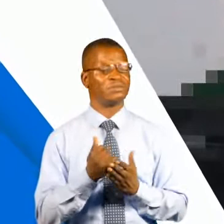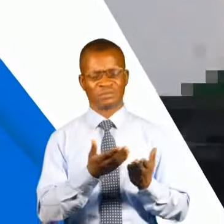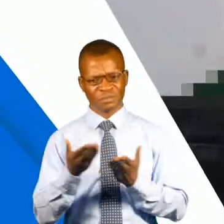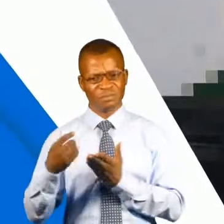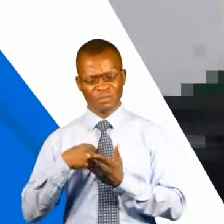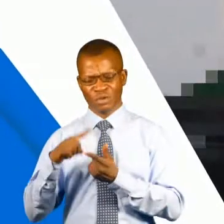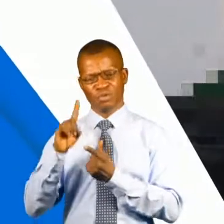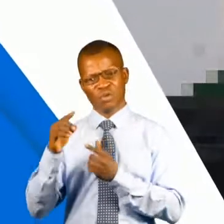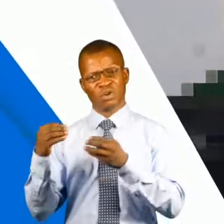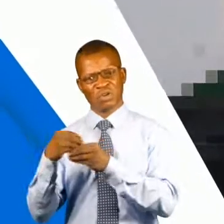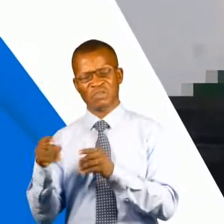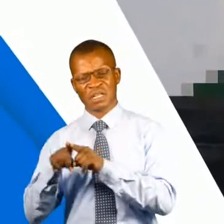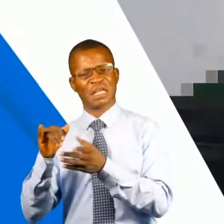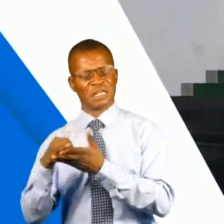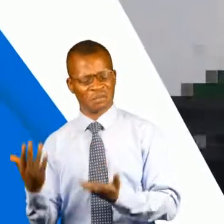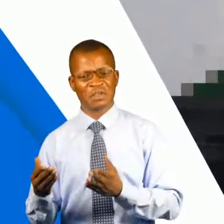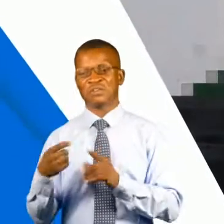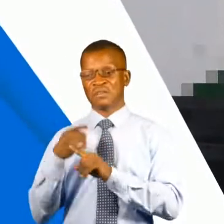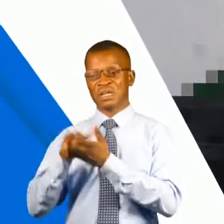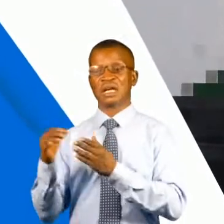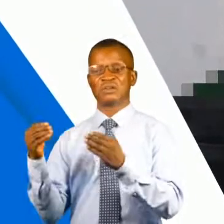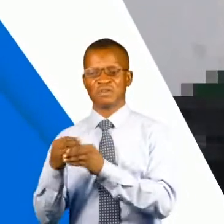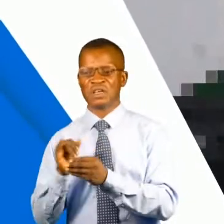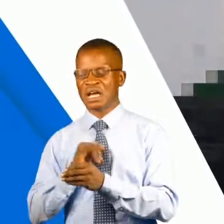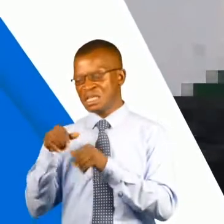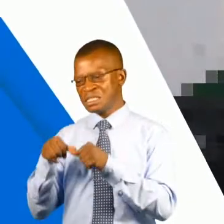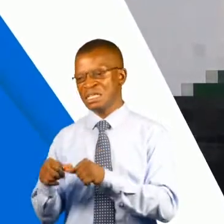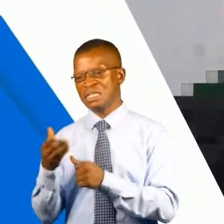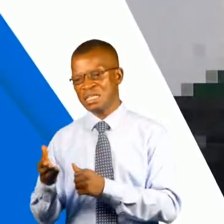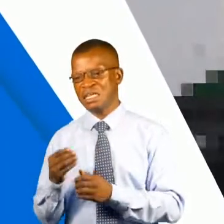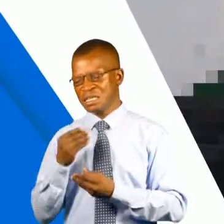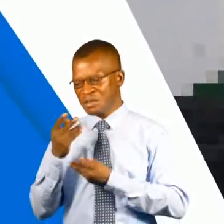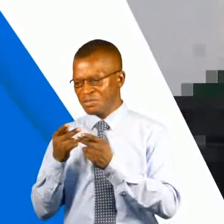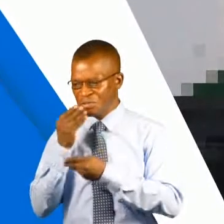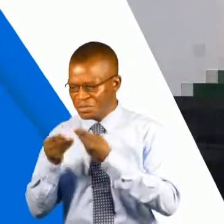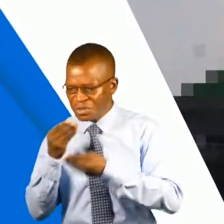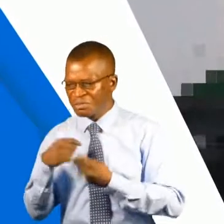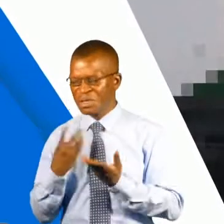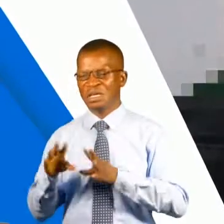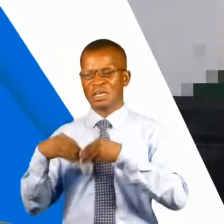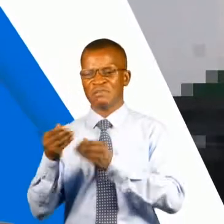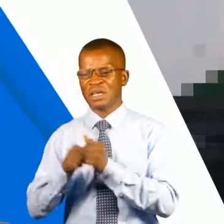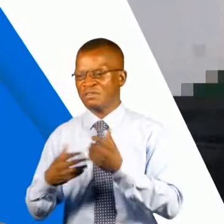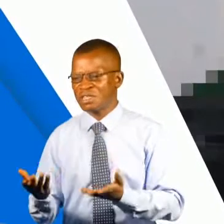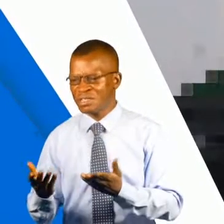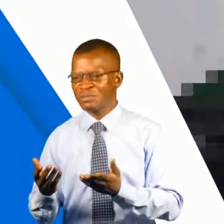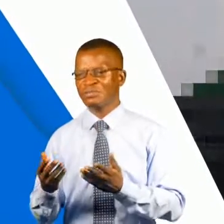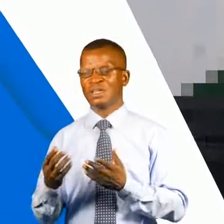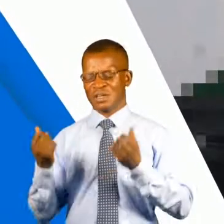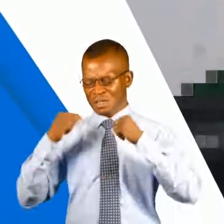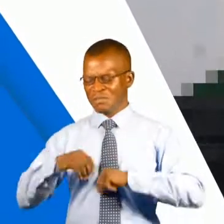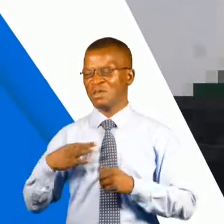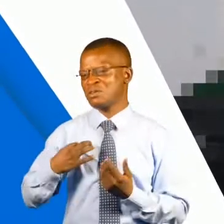can you help me? And I took me to one office like that. As they took me to the office, and I stay there, they're feeding me, they do me everything.